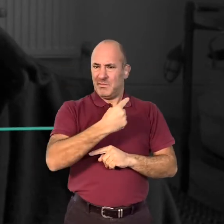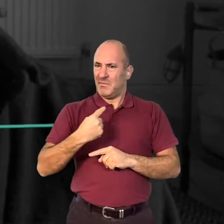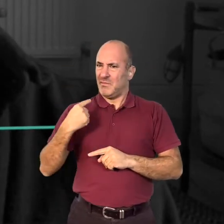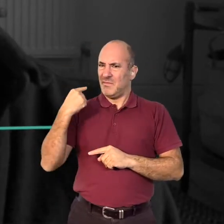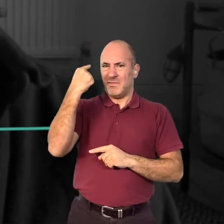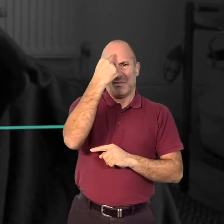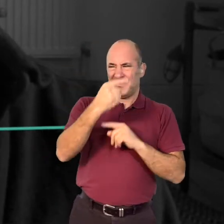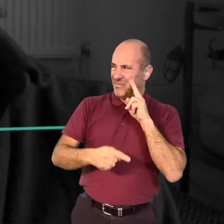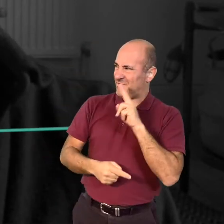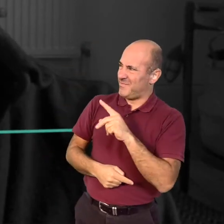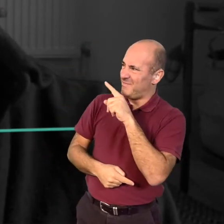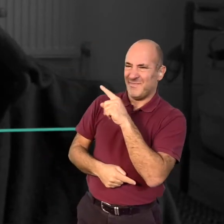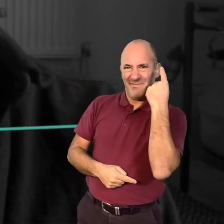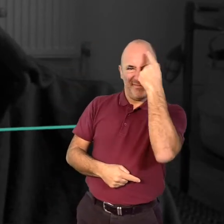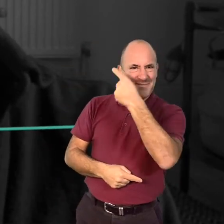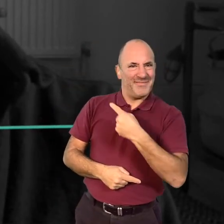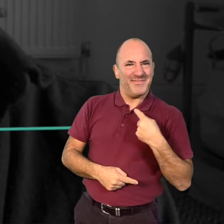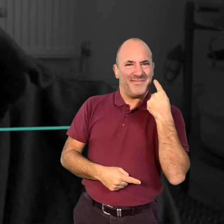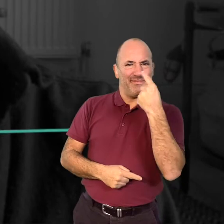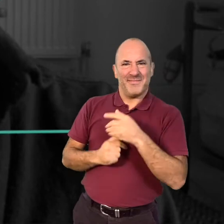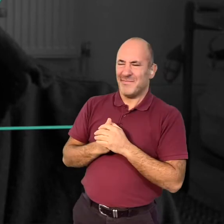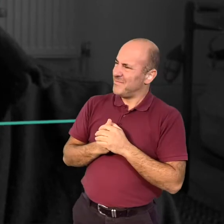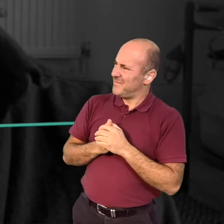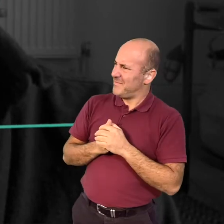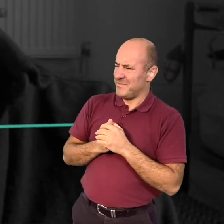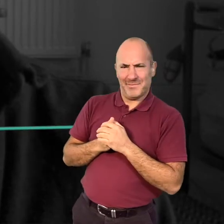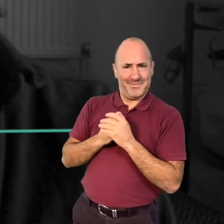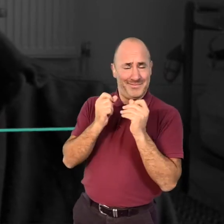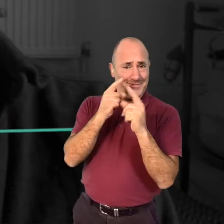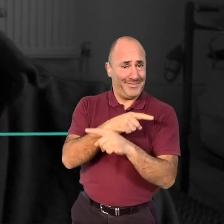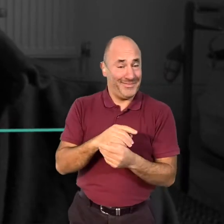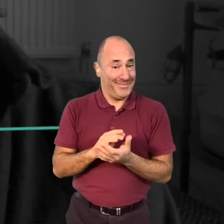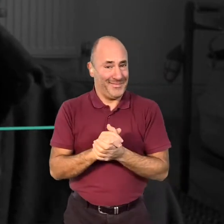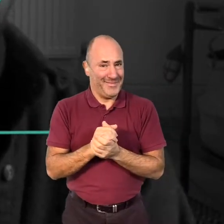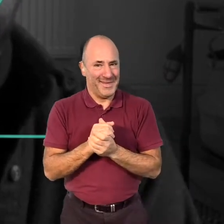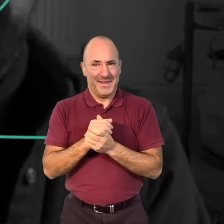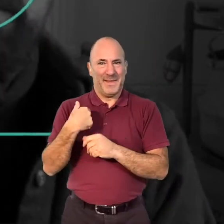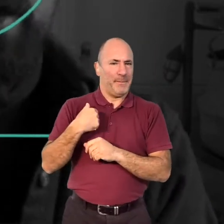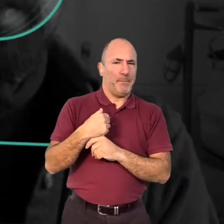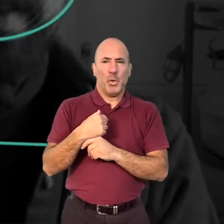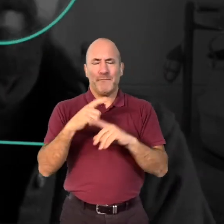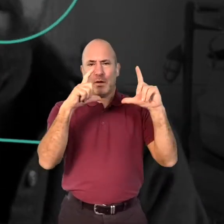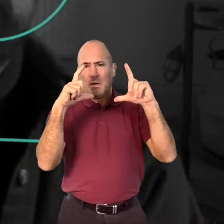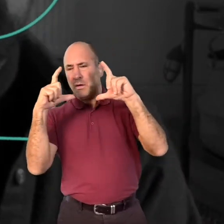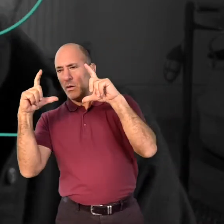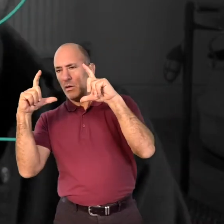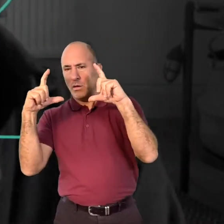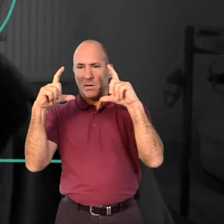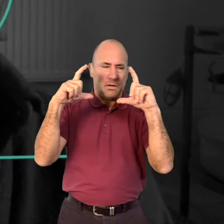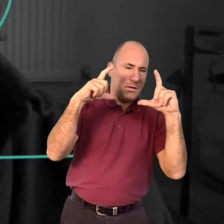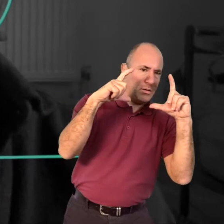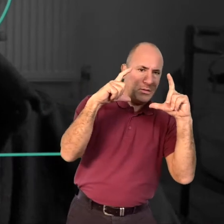a circle around my face, which is strange, isn't it? And it seems to be following my face